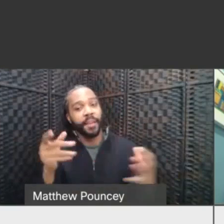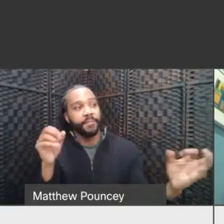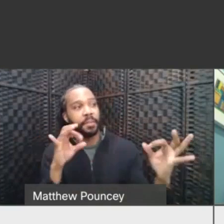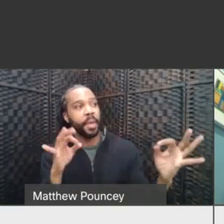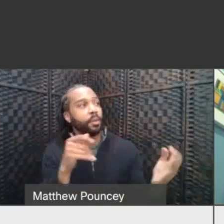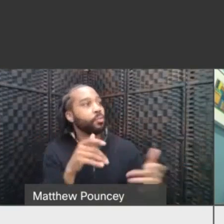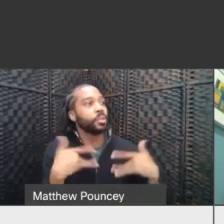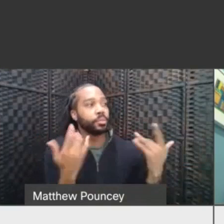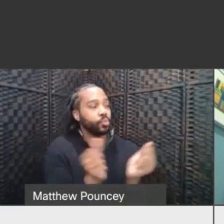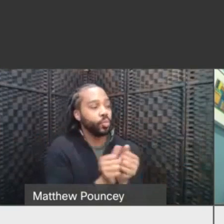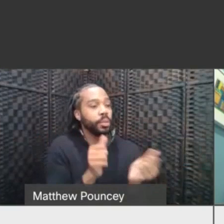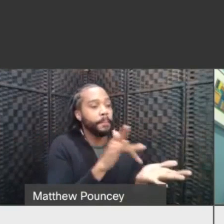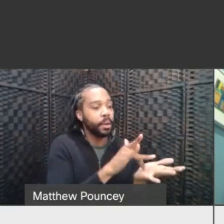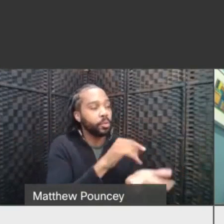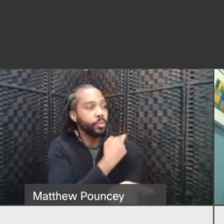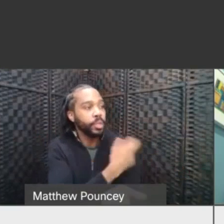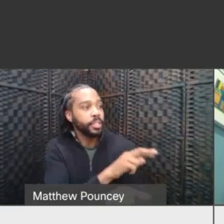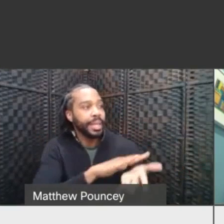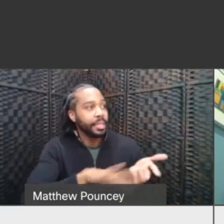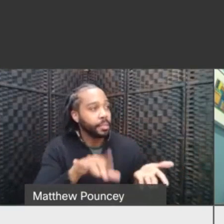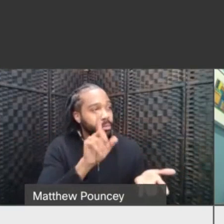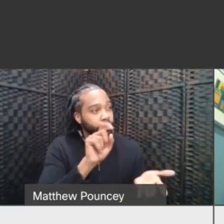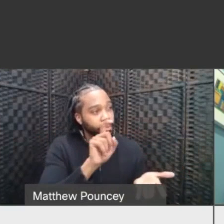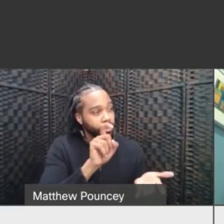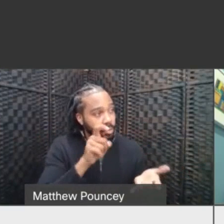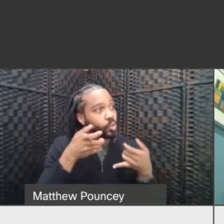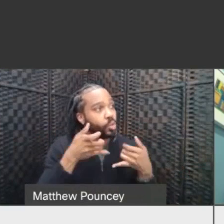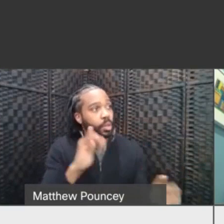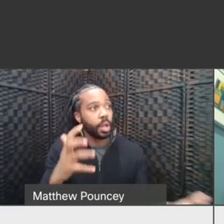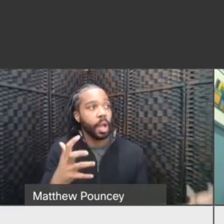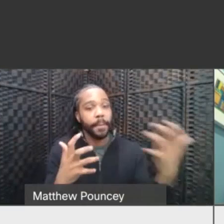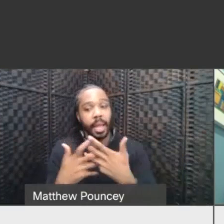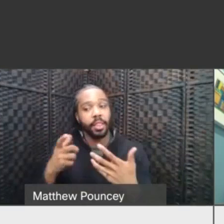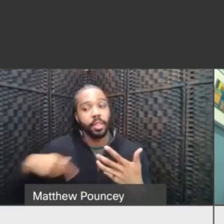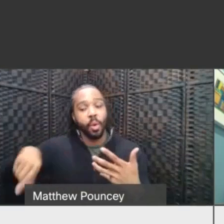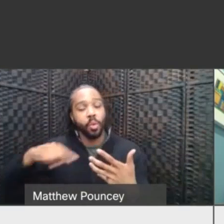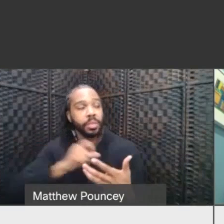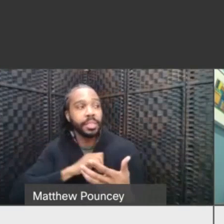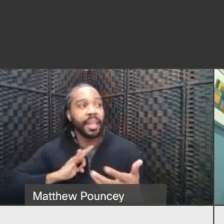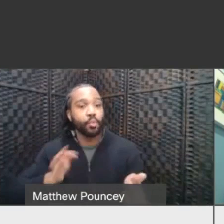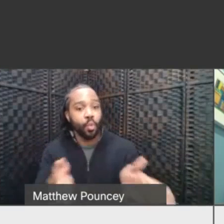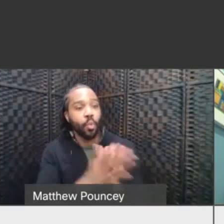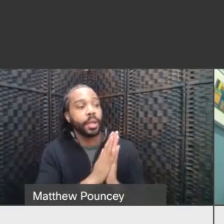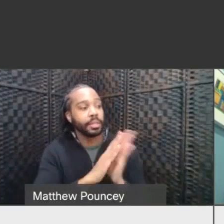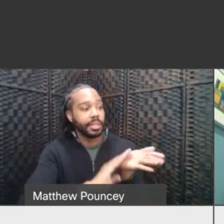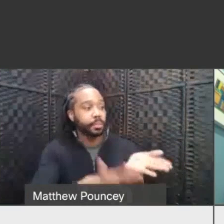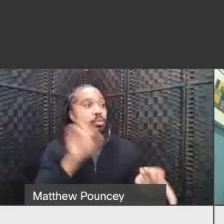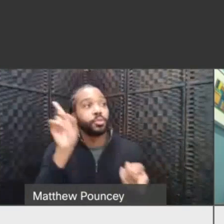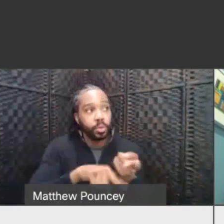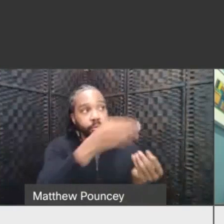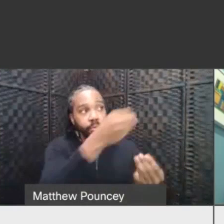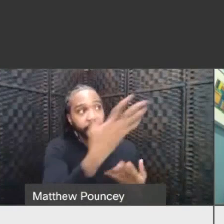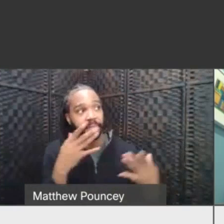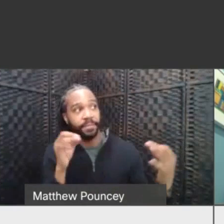and religious exemptions? Do we continue to accommodate those employees that requested an exemption until we receive